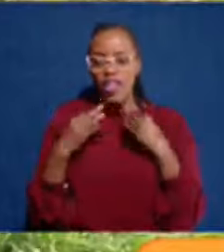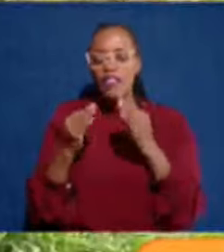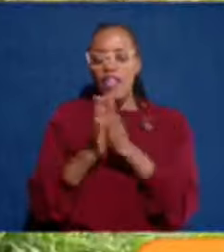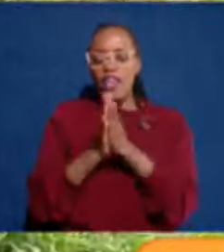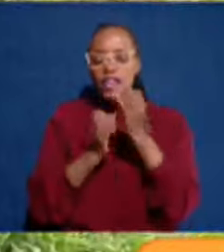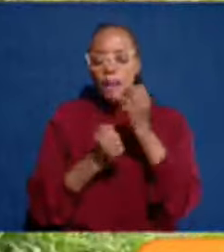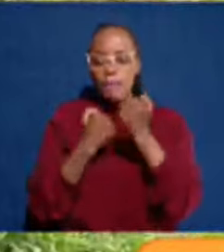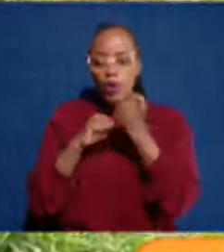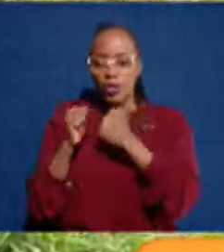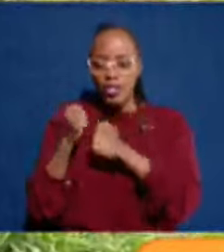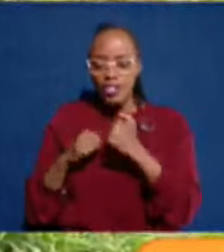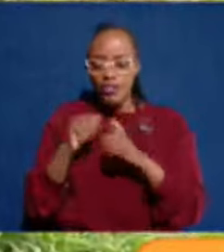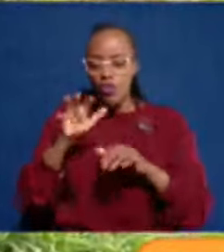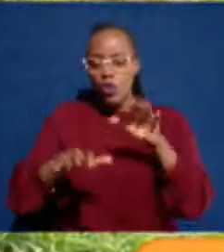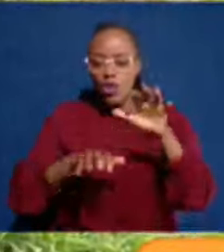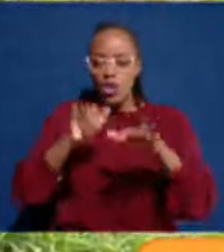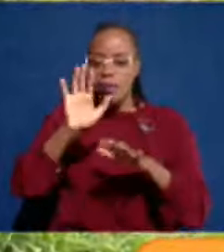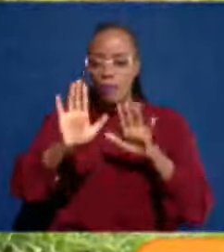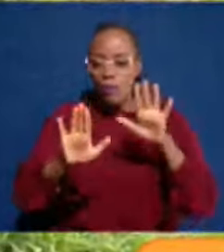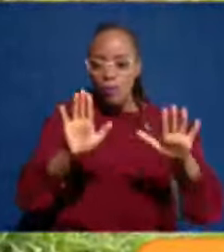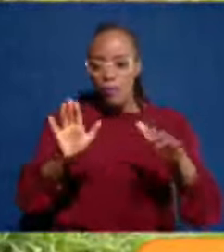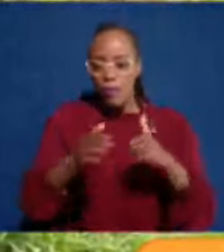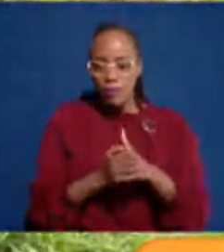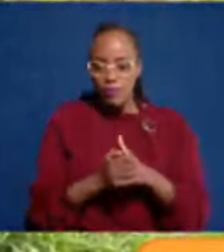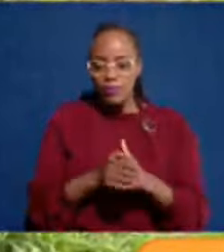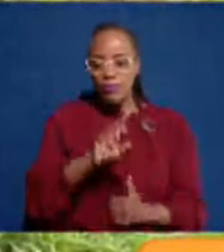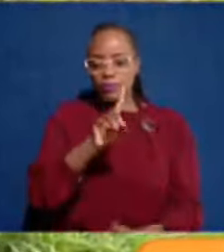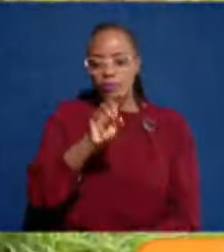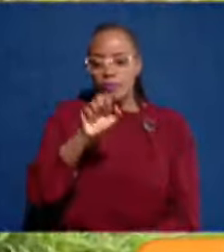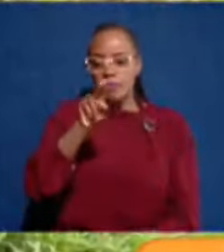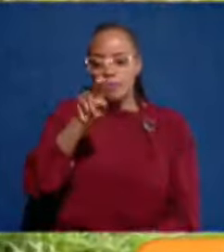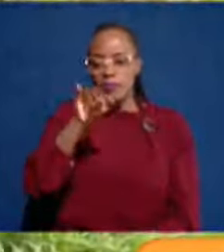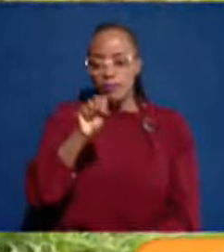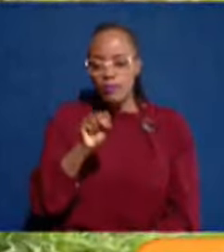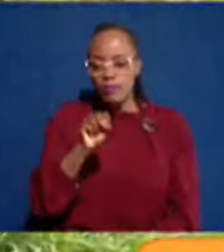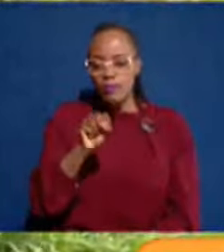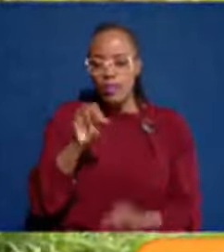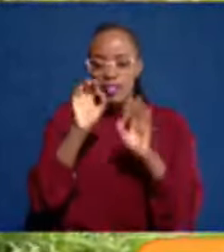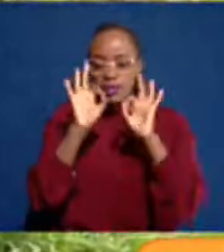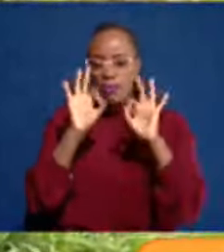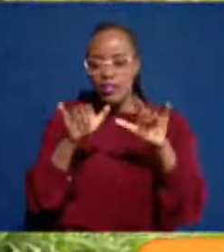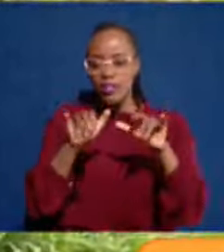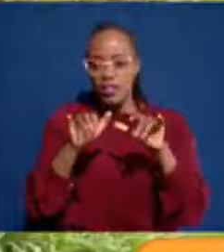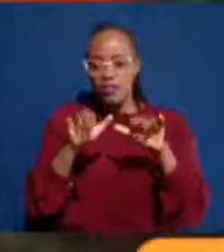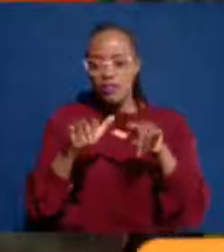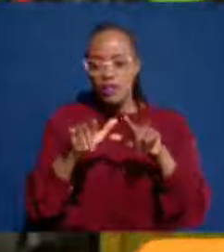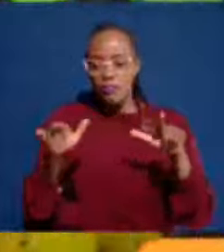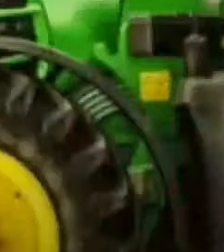productivity of their animals. Denis Otieno, Smart Farms.